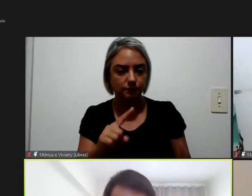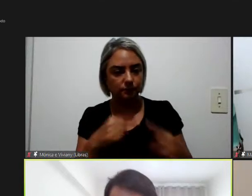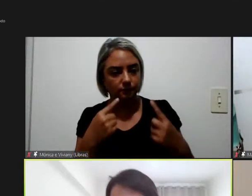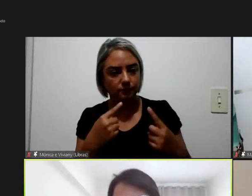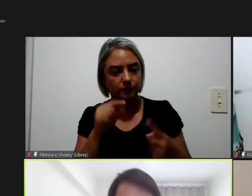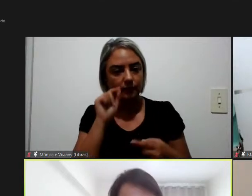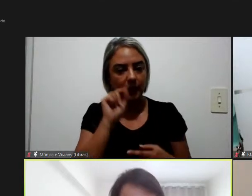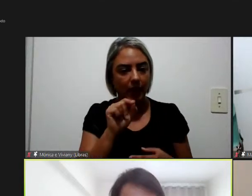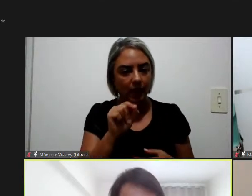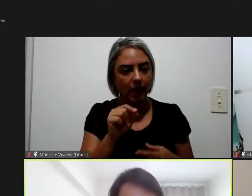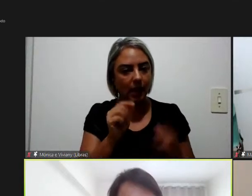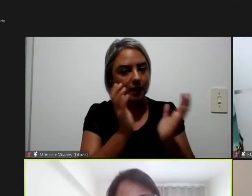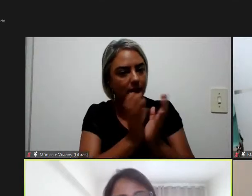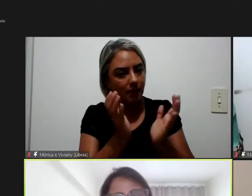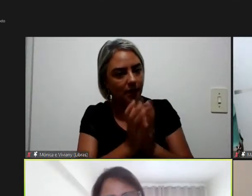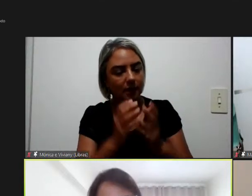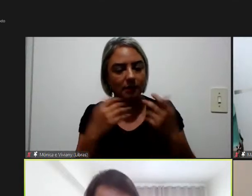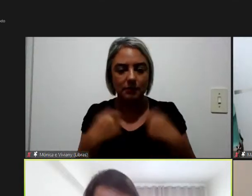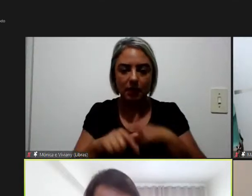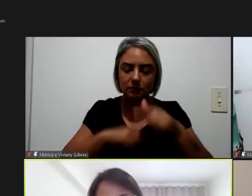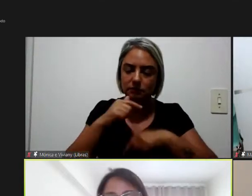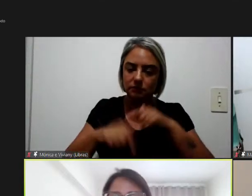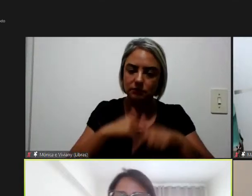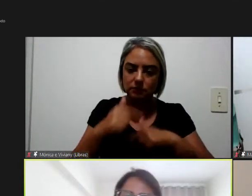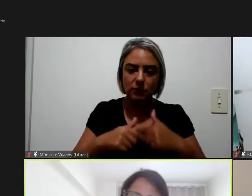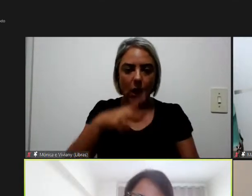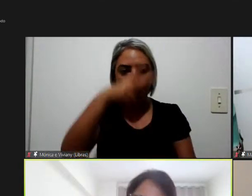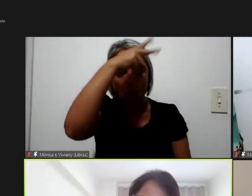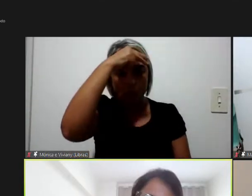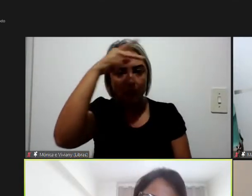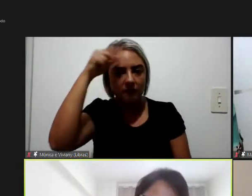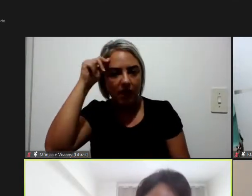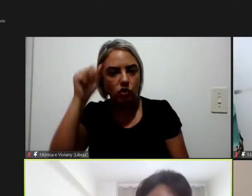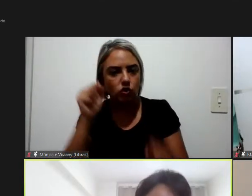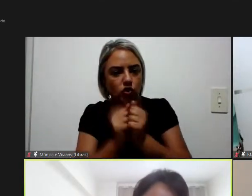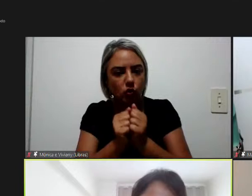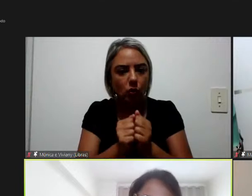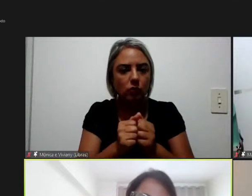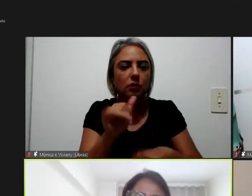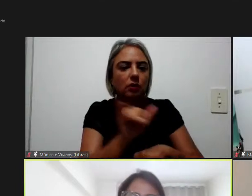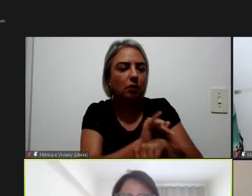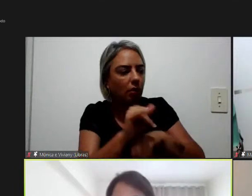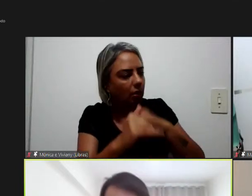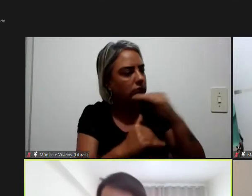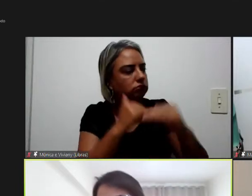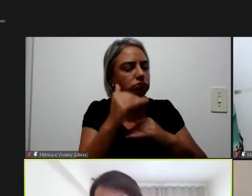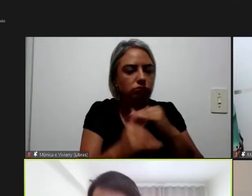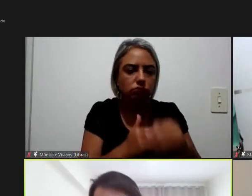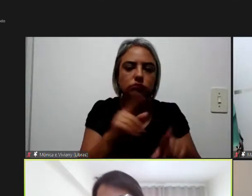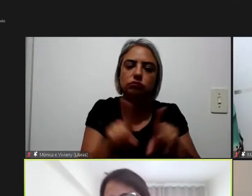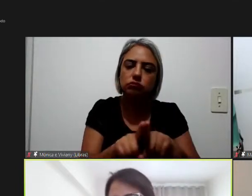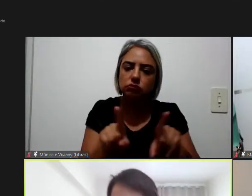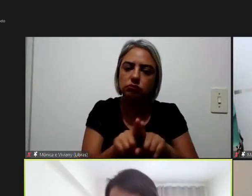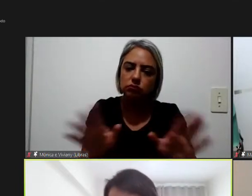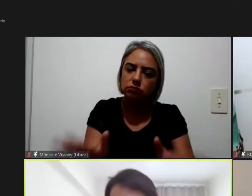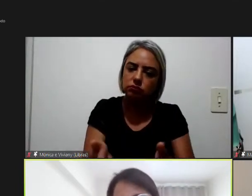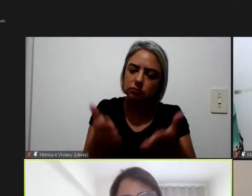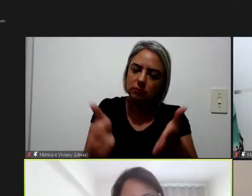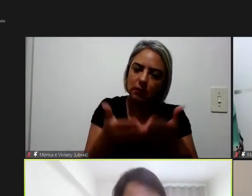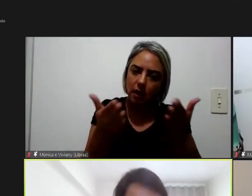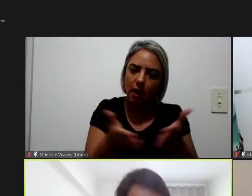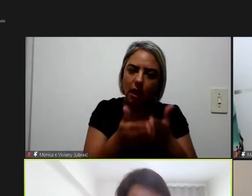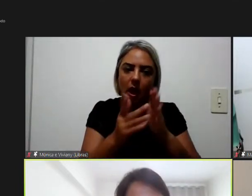is what is our challenge. And this is this team that needs to work with the mayor in order to develop strategies that